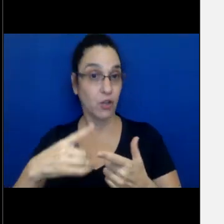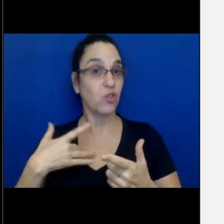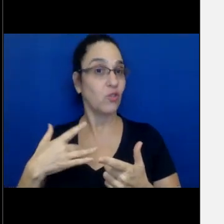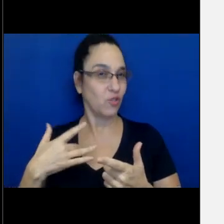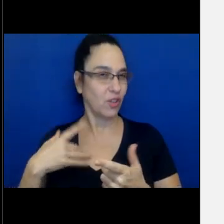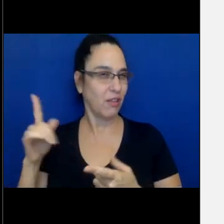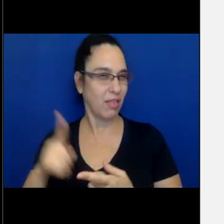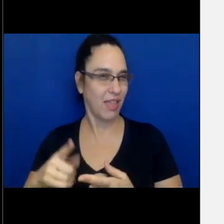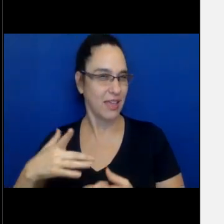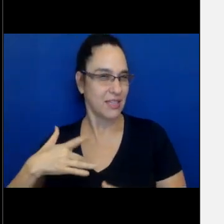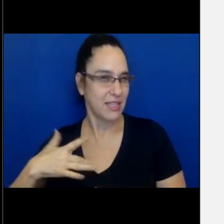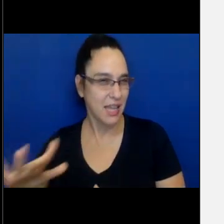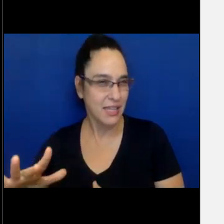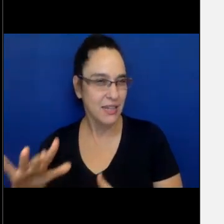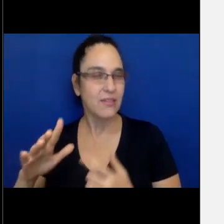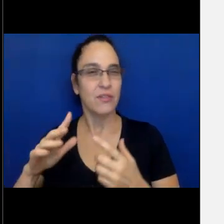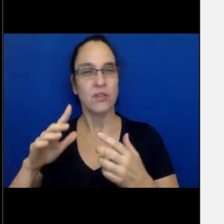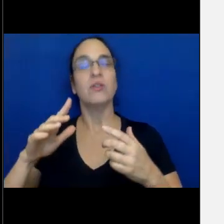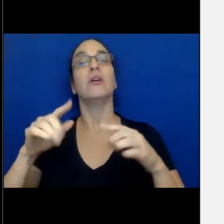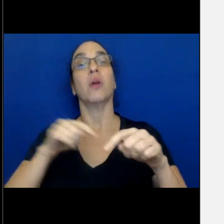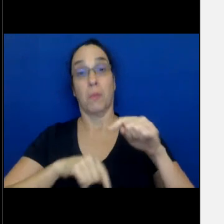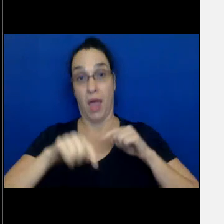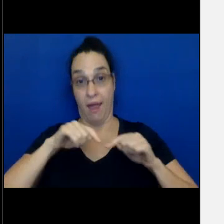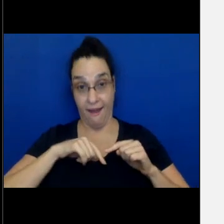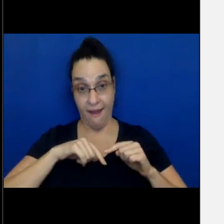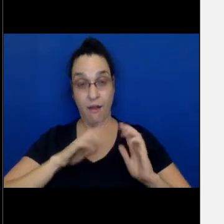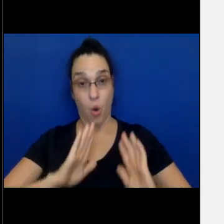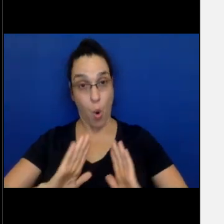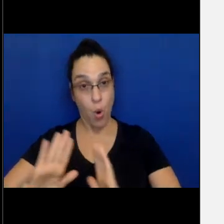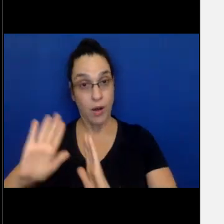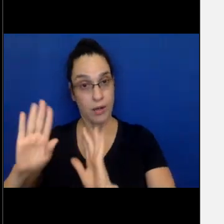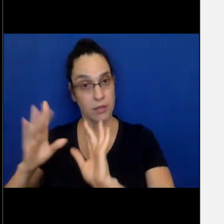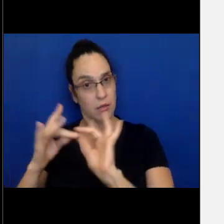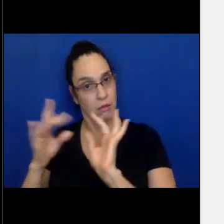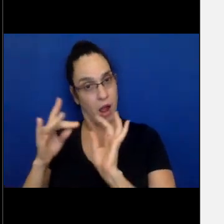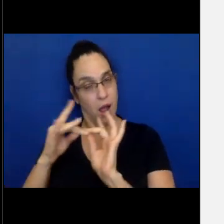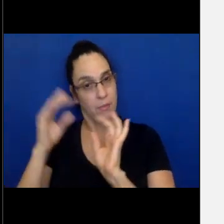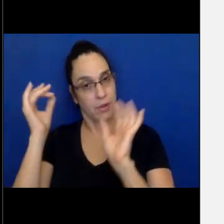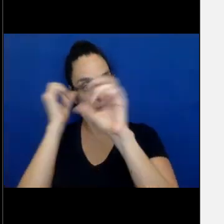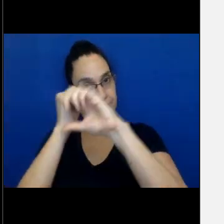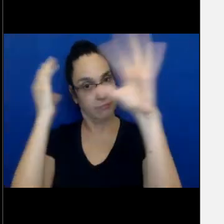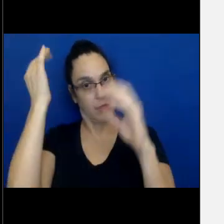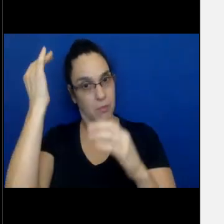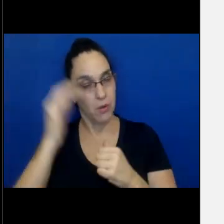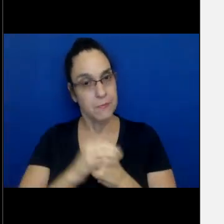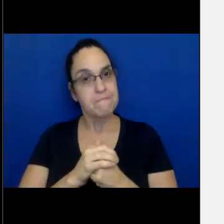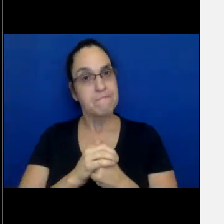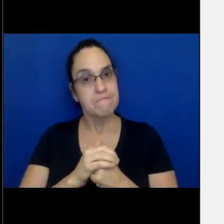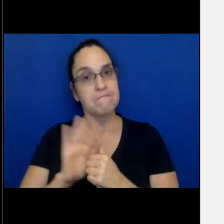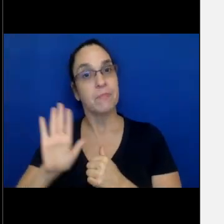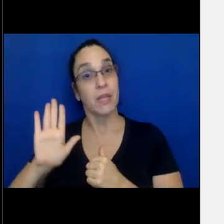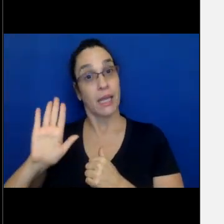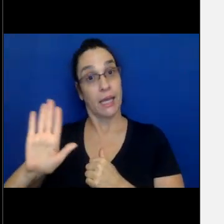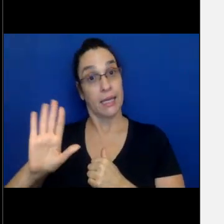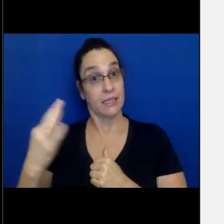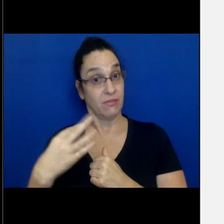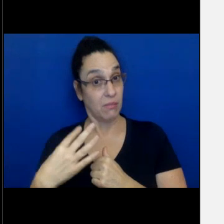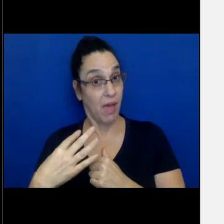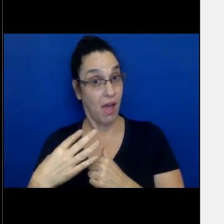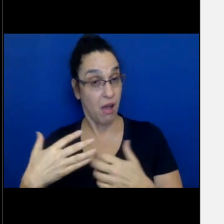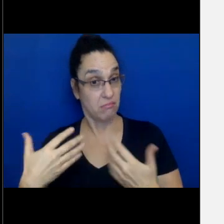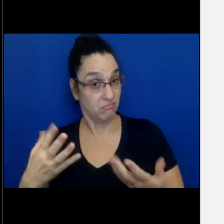back through, organize the comments, and think about them in terms of, okay, is this more of a substantial change to the draft